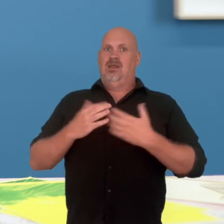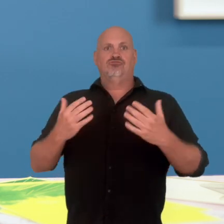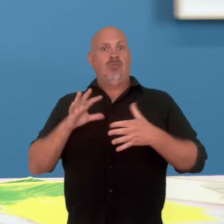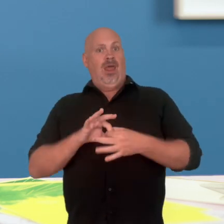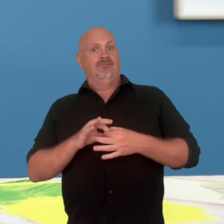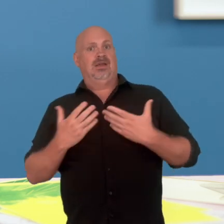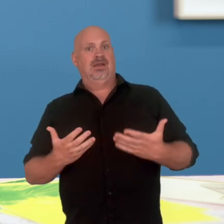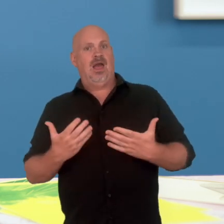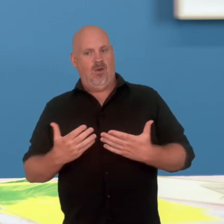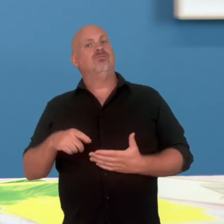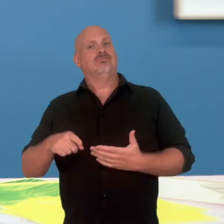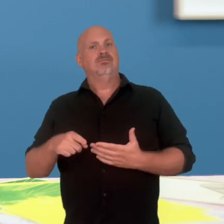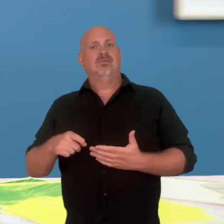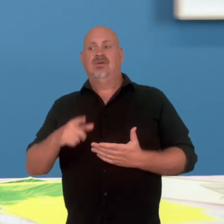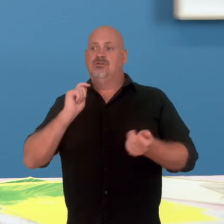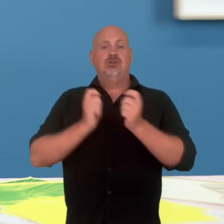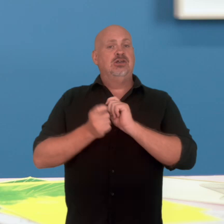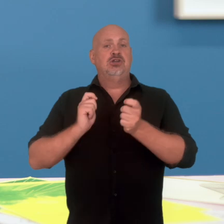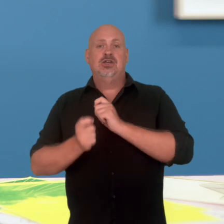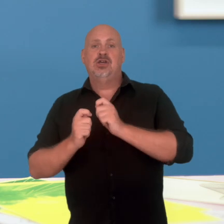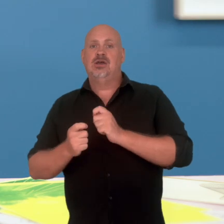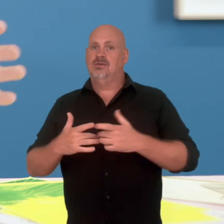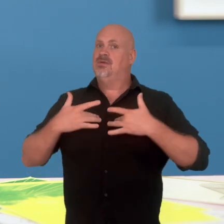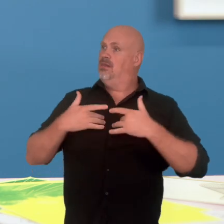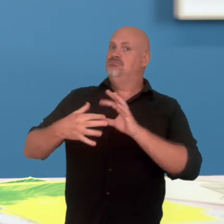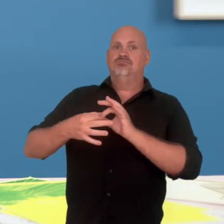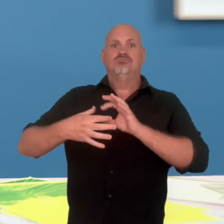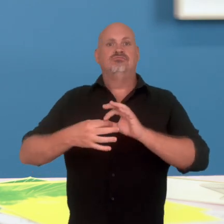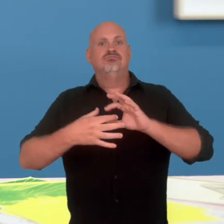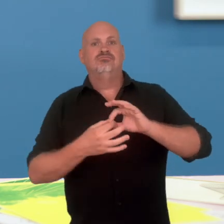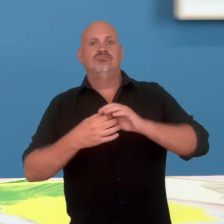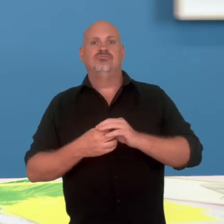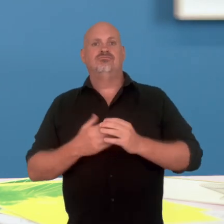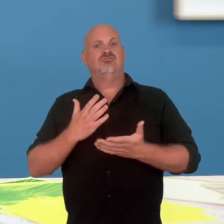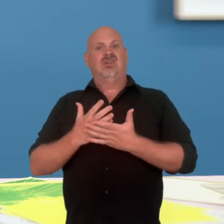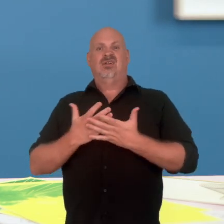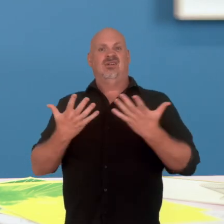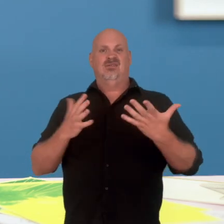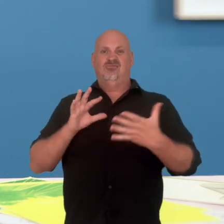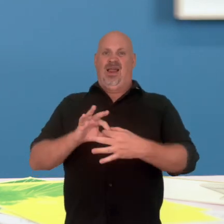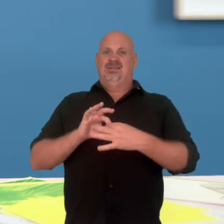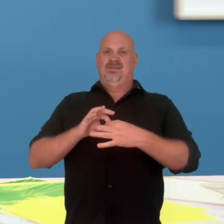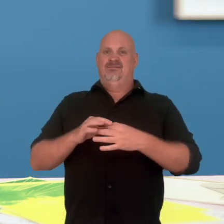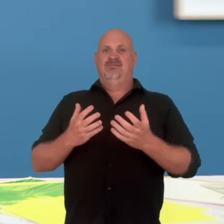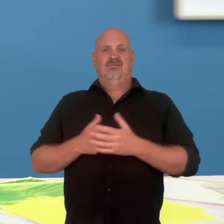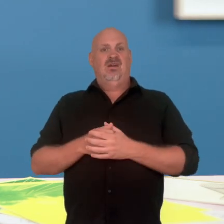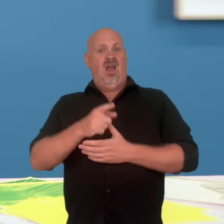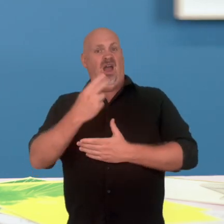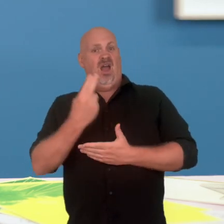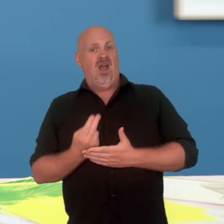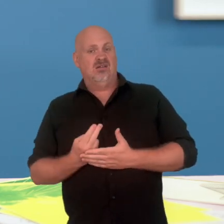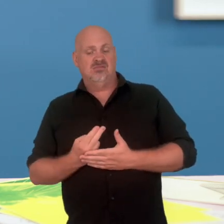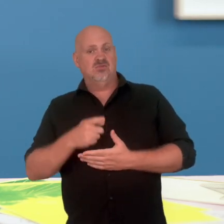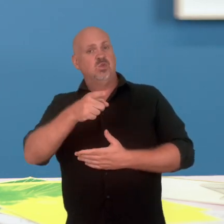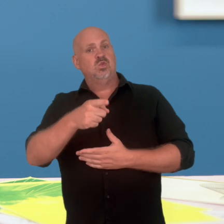again. So time is really relative in that sense when it comes to art. So whatever you're doing,